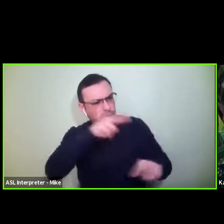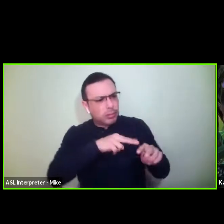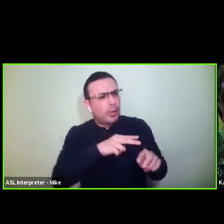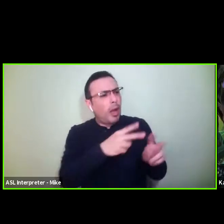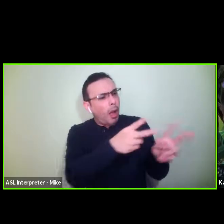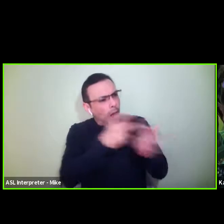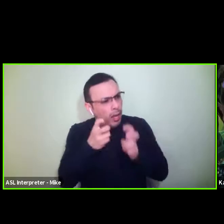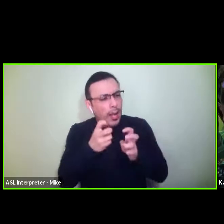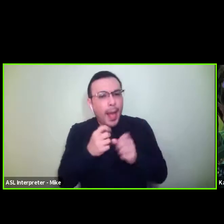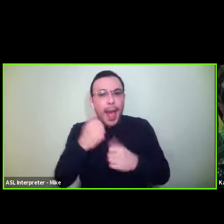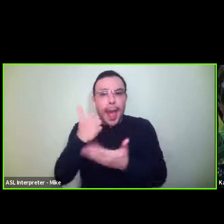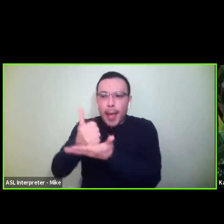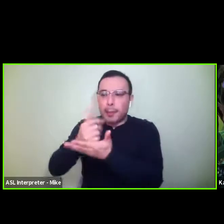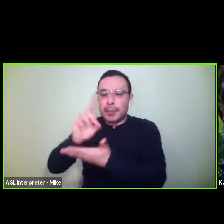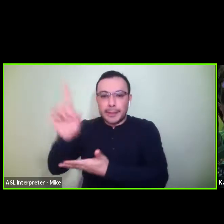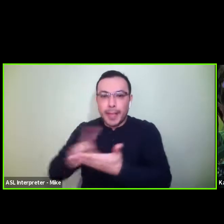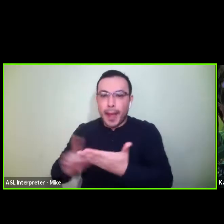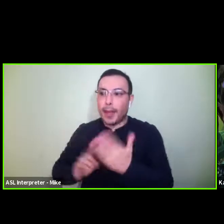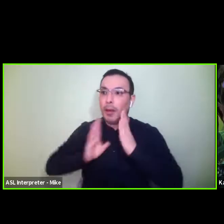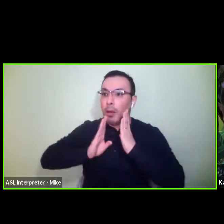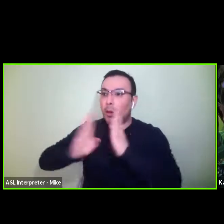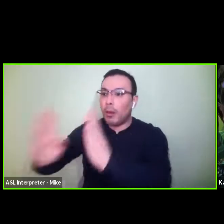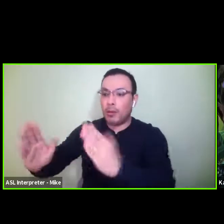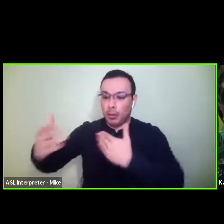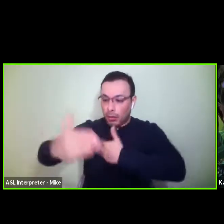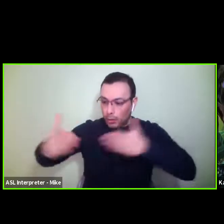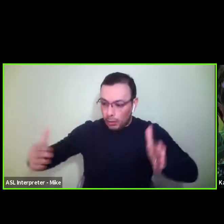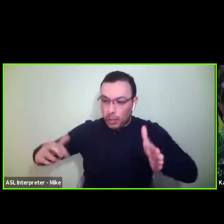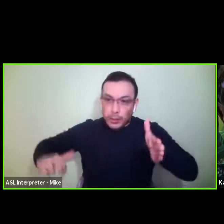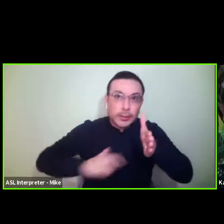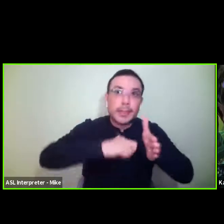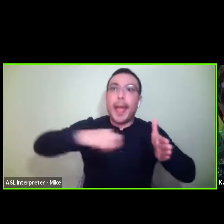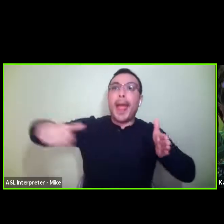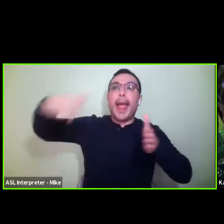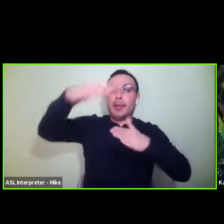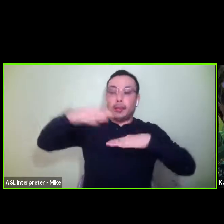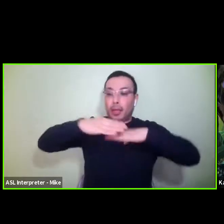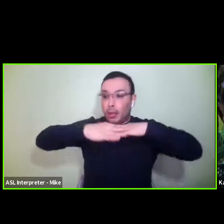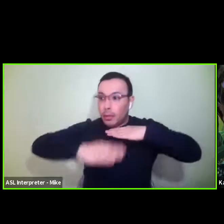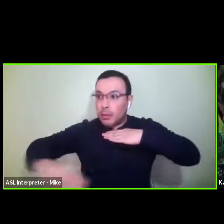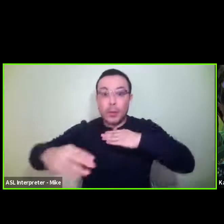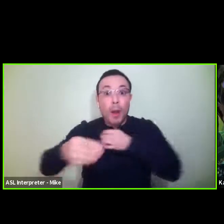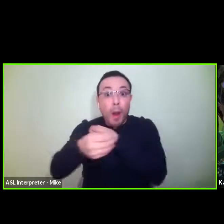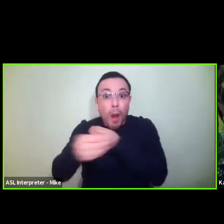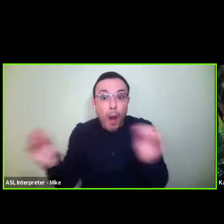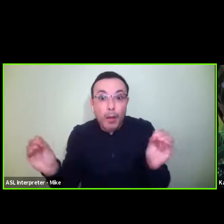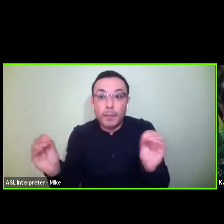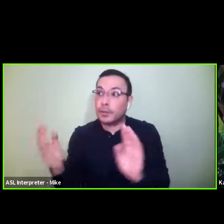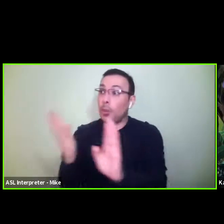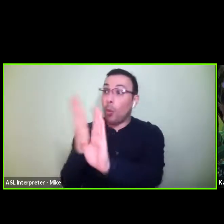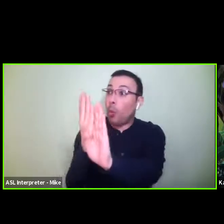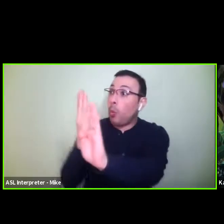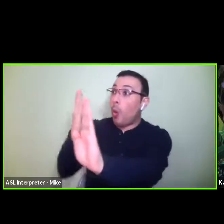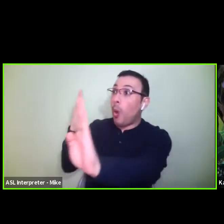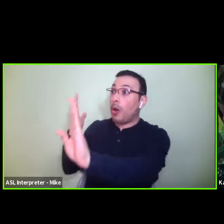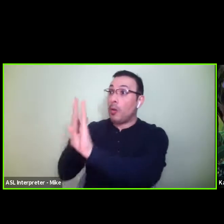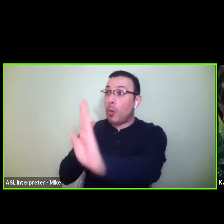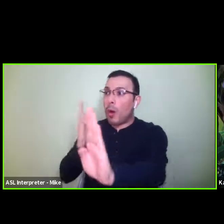stairs, slopes, paths, classrooms, offices, and even walls were designed and